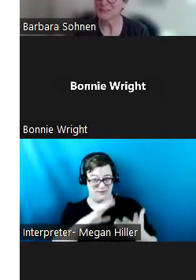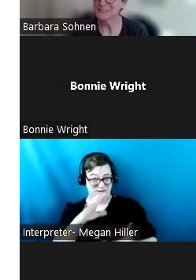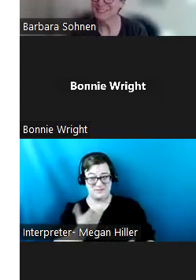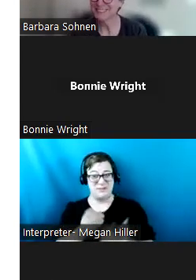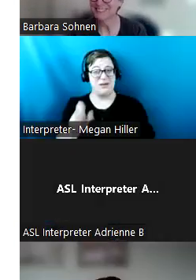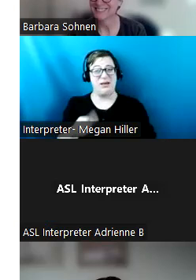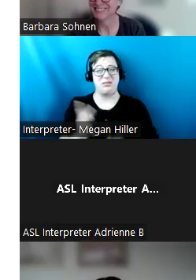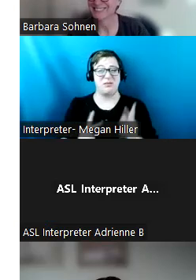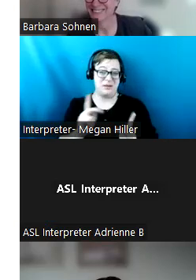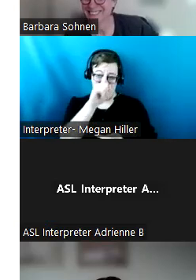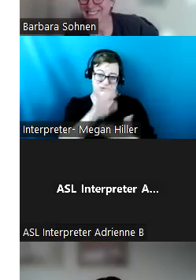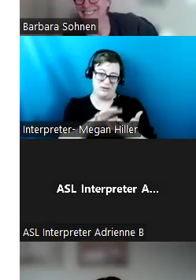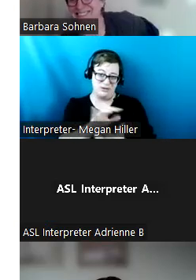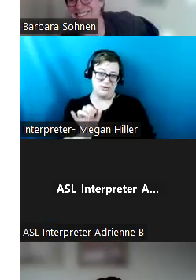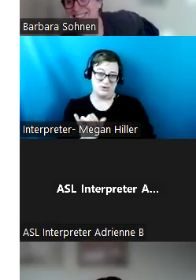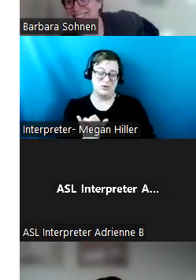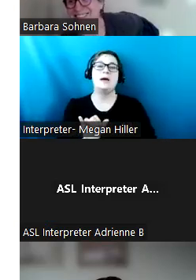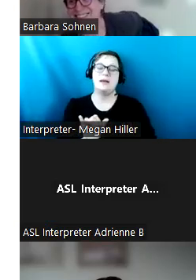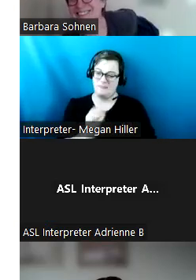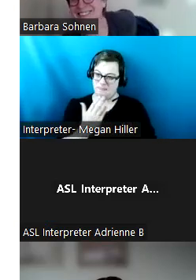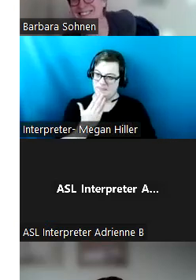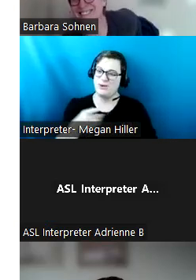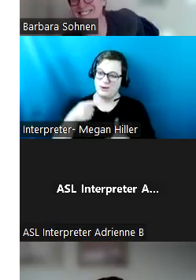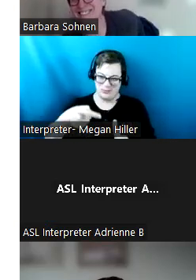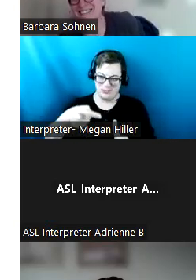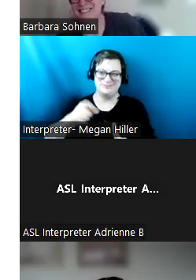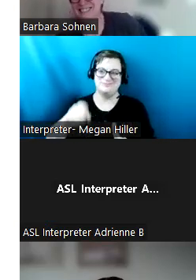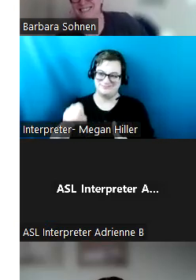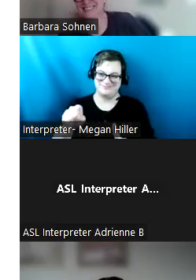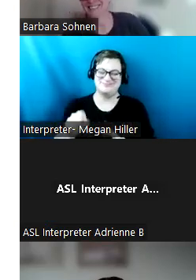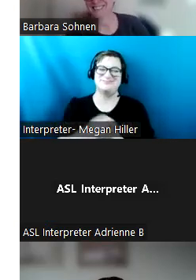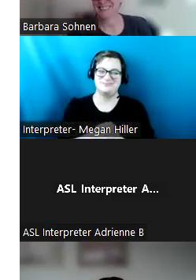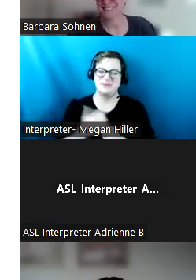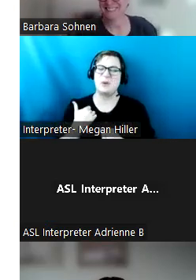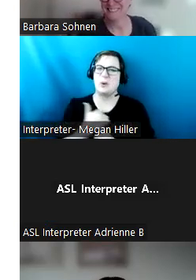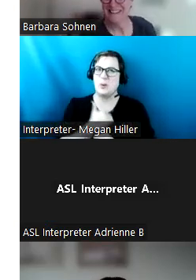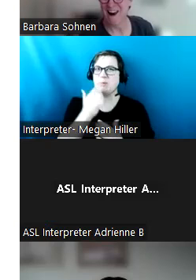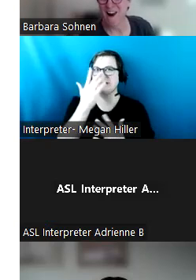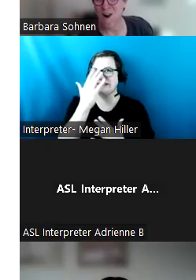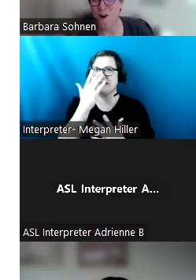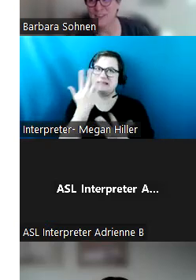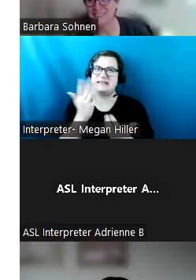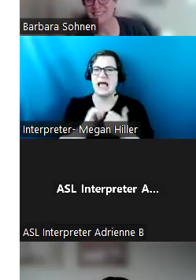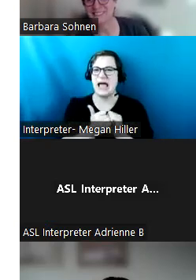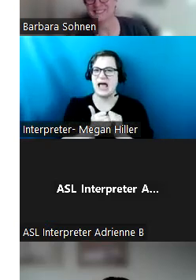as well. I think that's a point well taken, Barbara. And we can think through if maybe there's a way to reword this to make